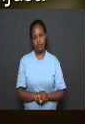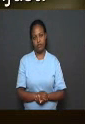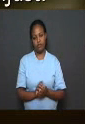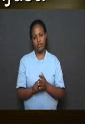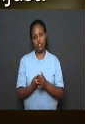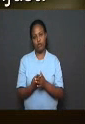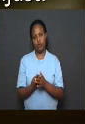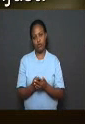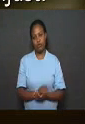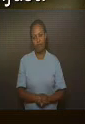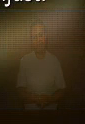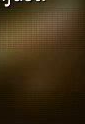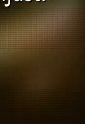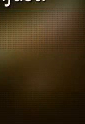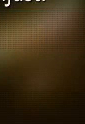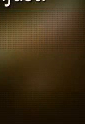Begin.